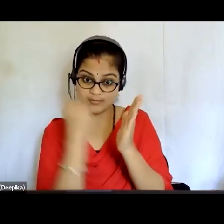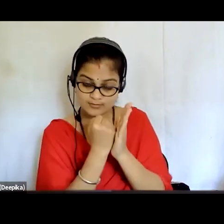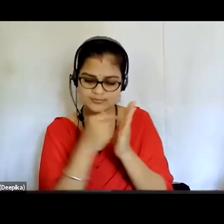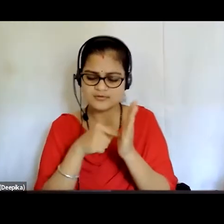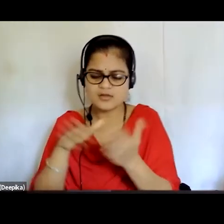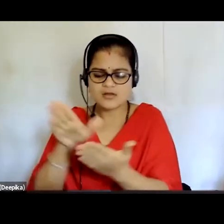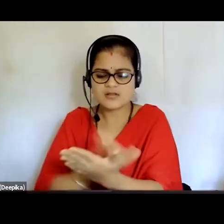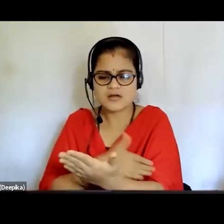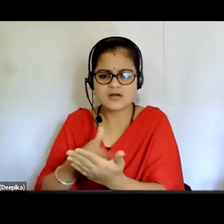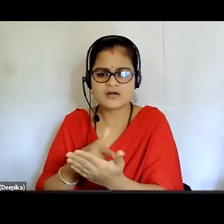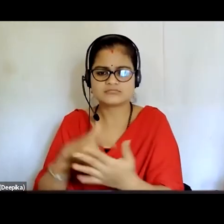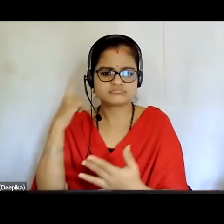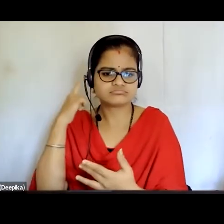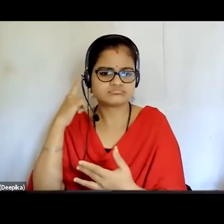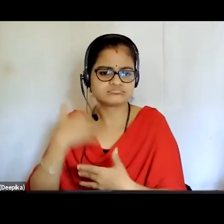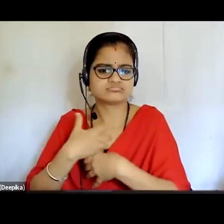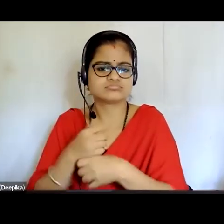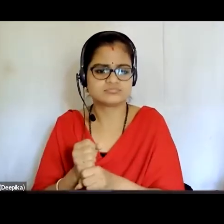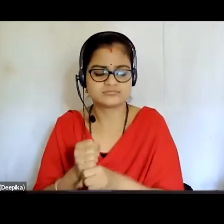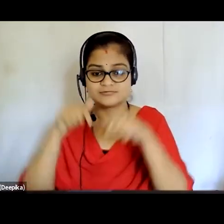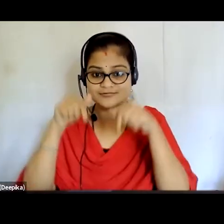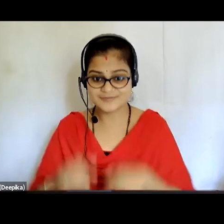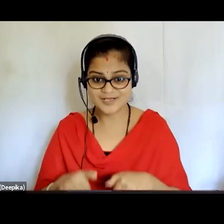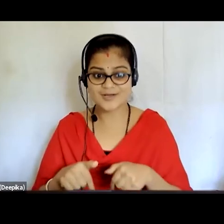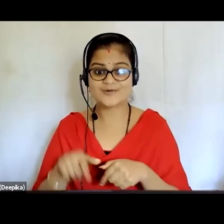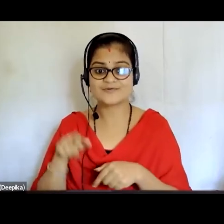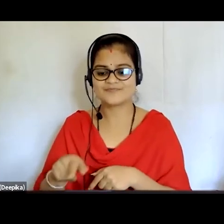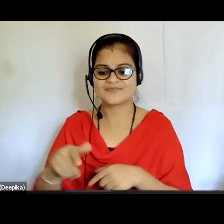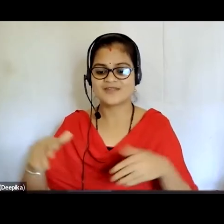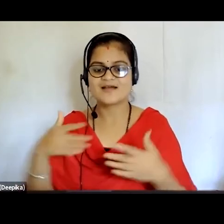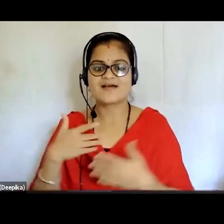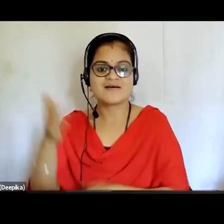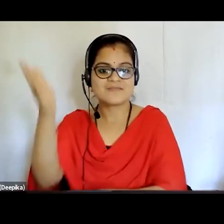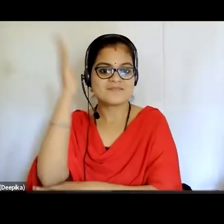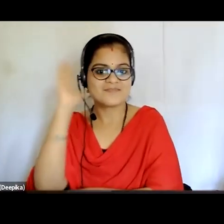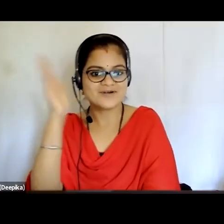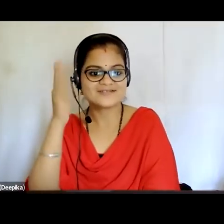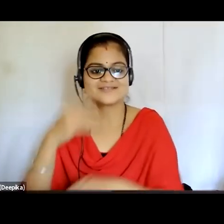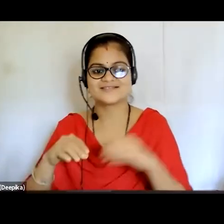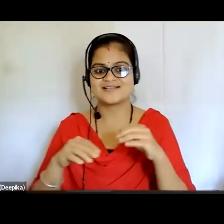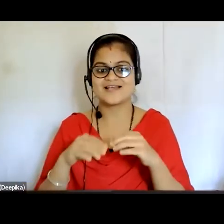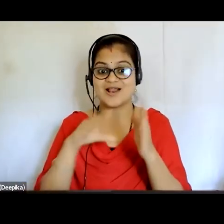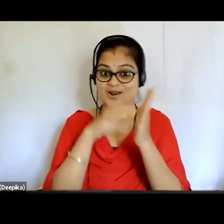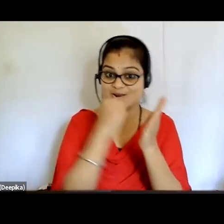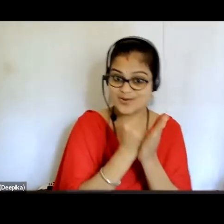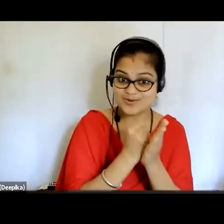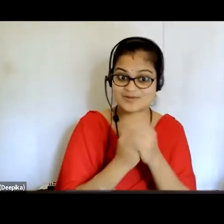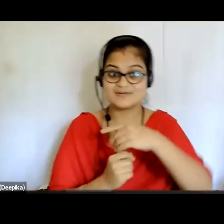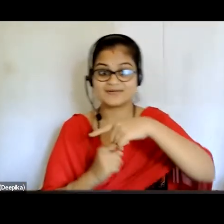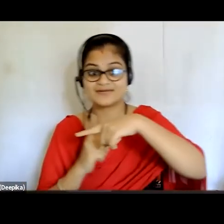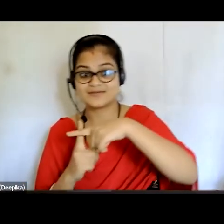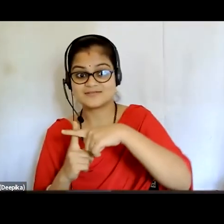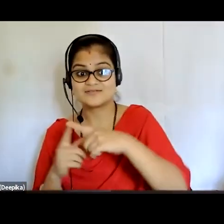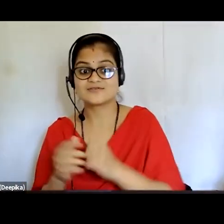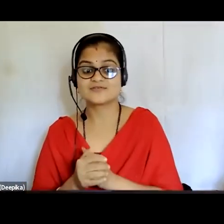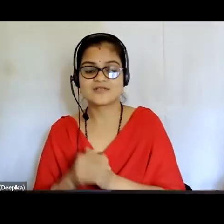sound. So we're really excited to be presenting today the MAP MOGO and the MOGOscape,